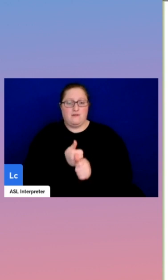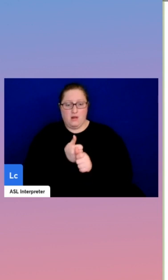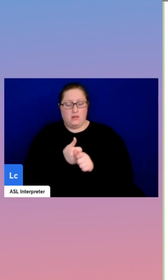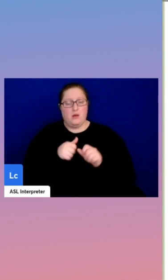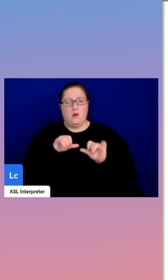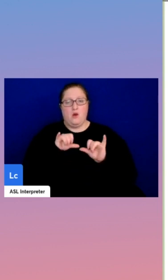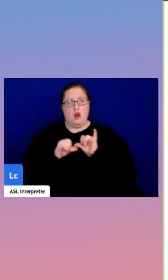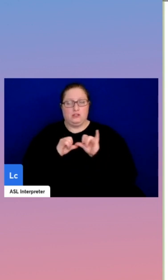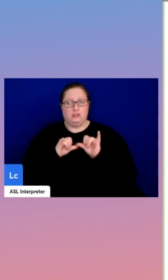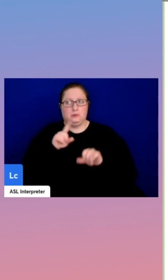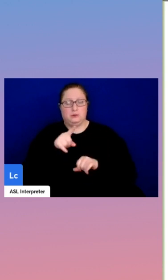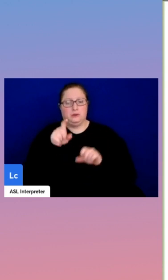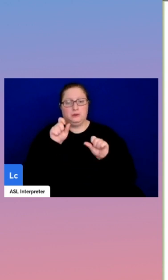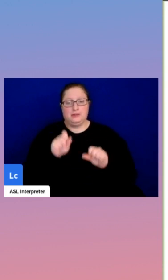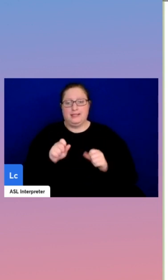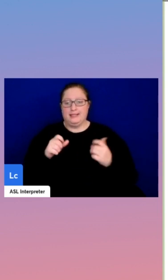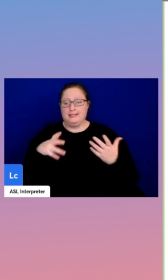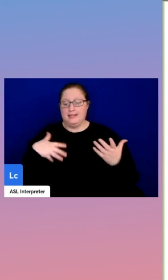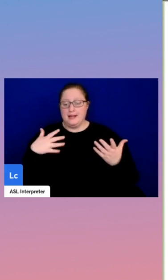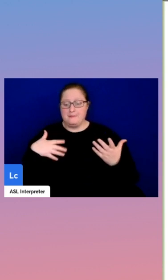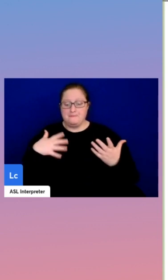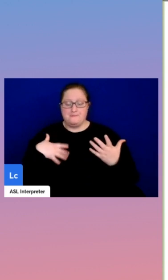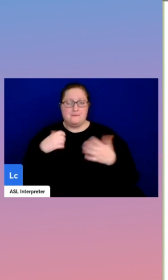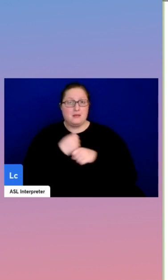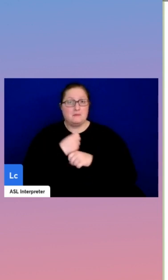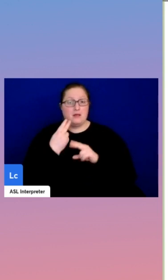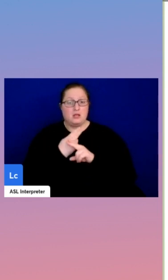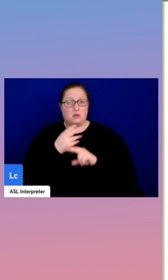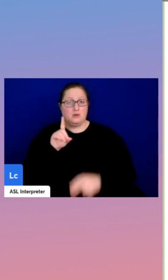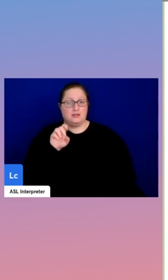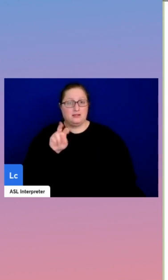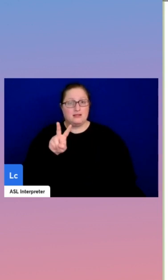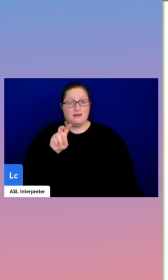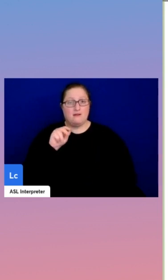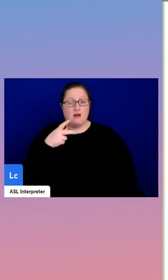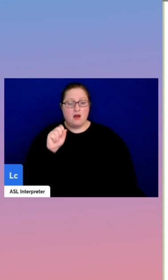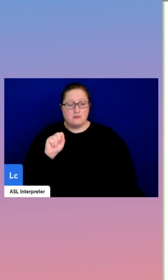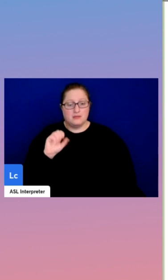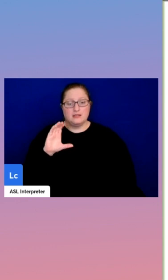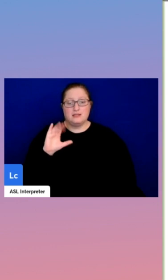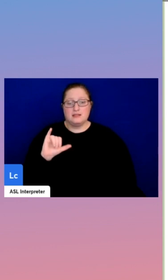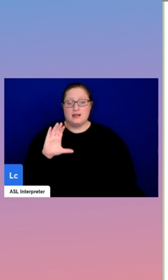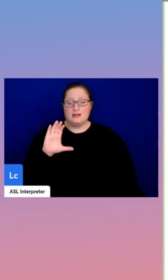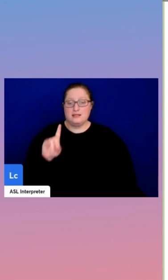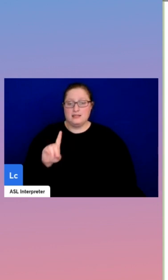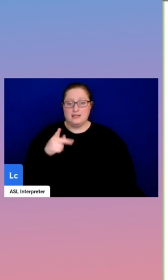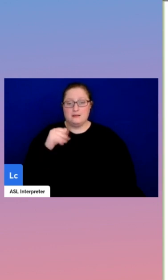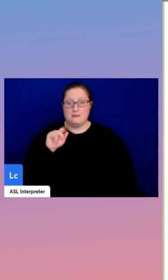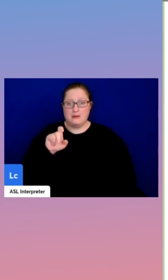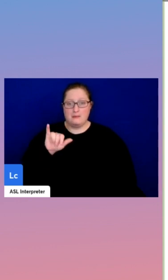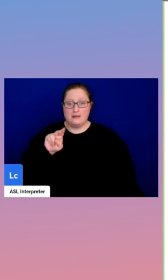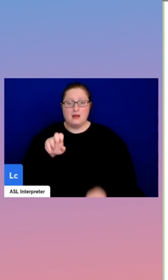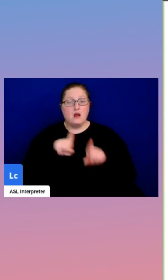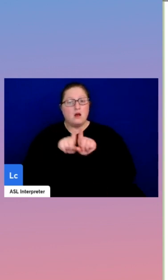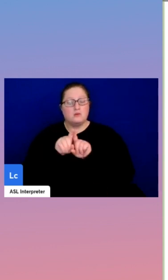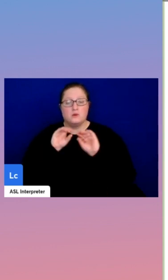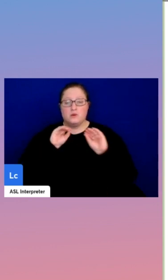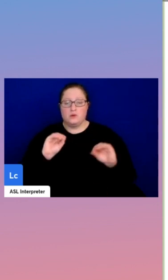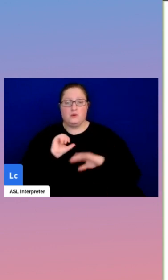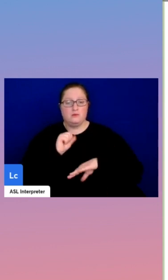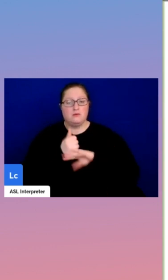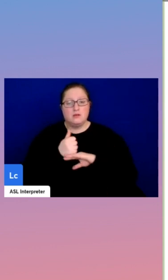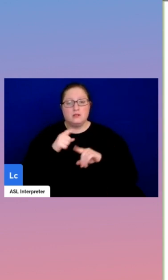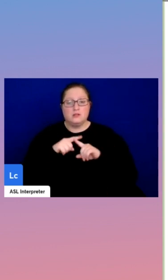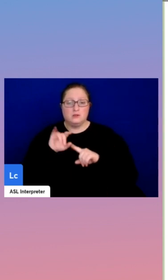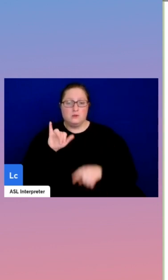you make use of DevOps CI/CD pipelines. And there are no mechanisms to audit the security